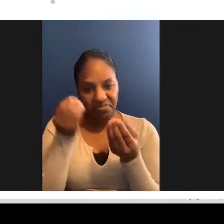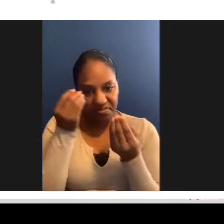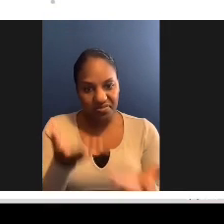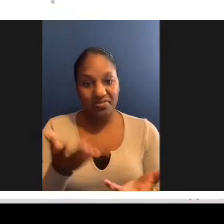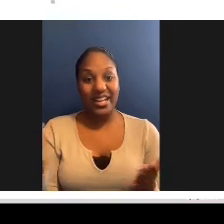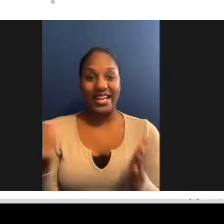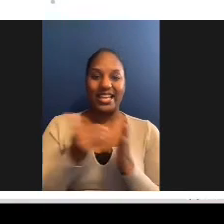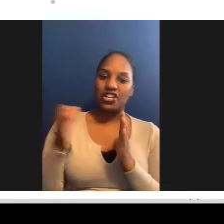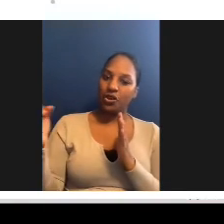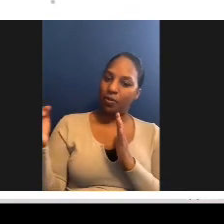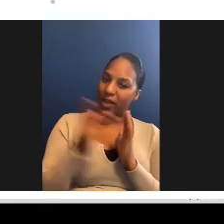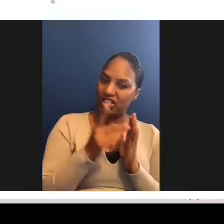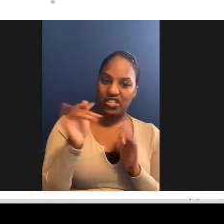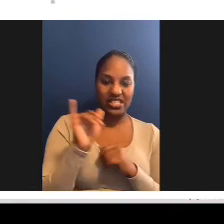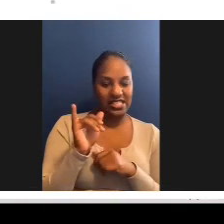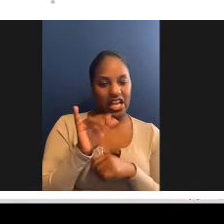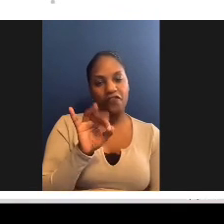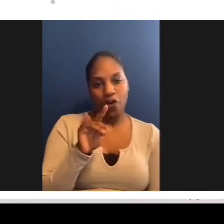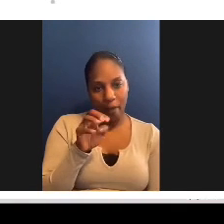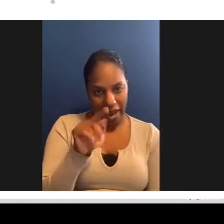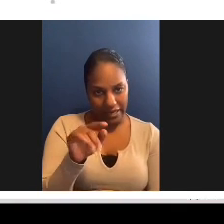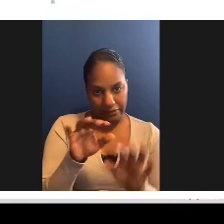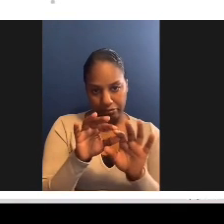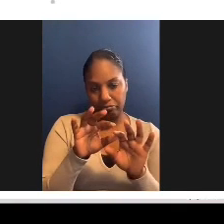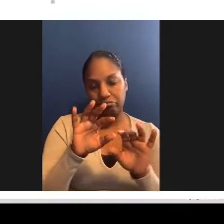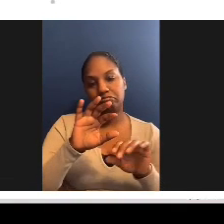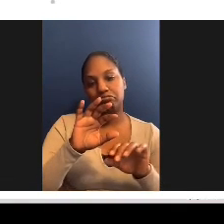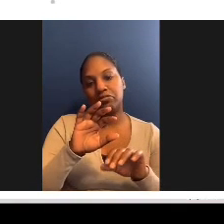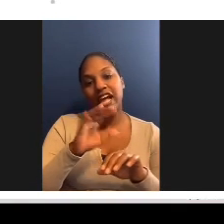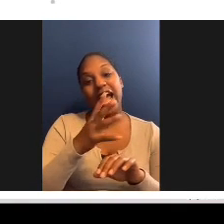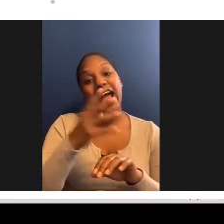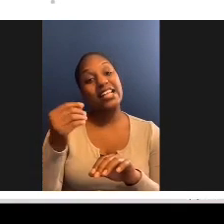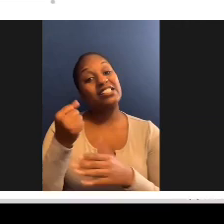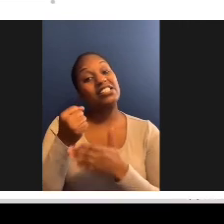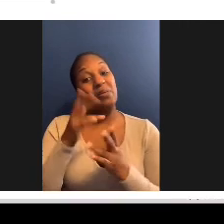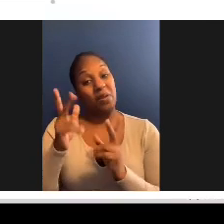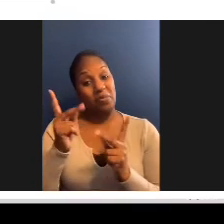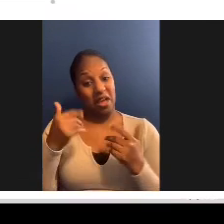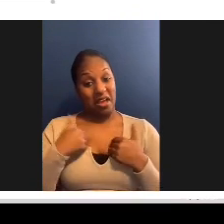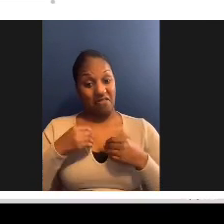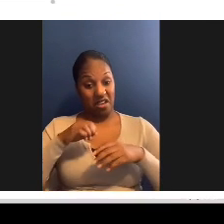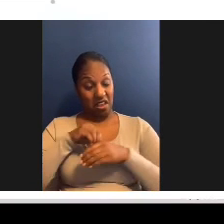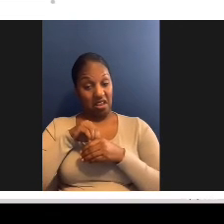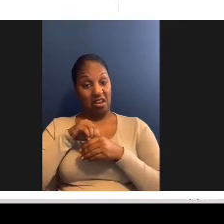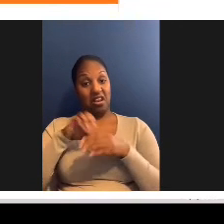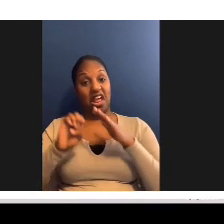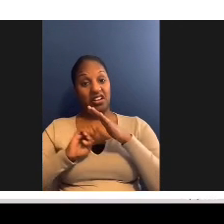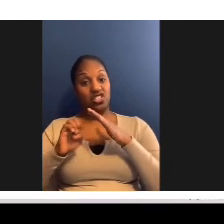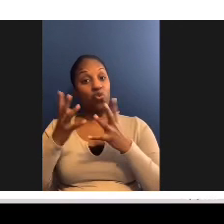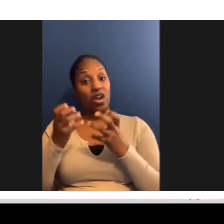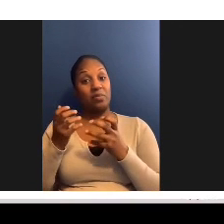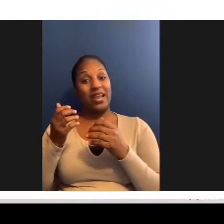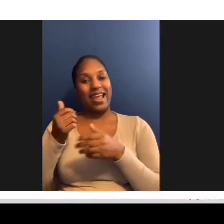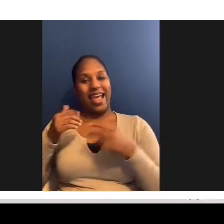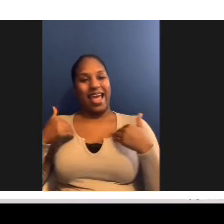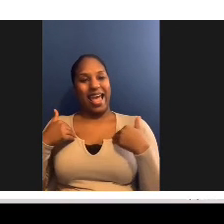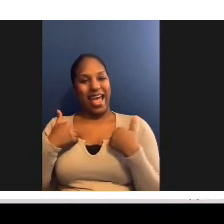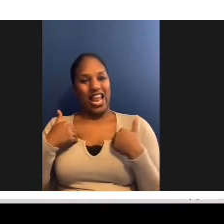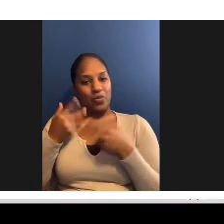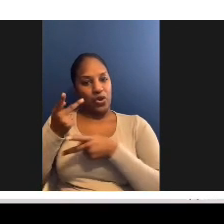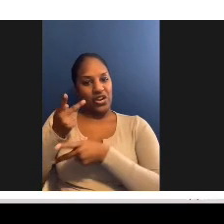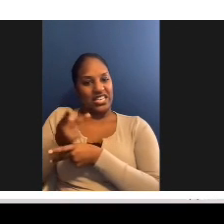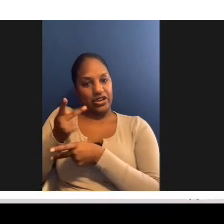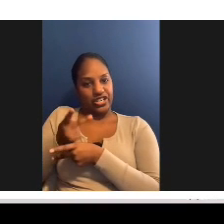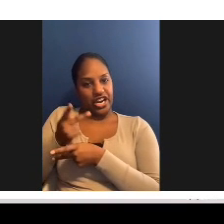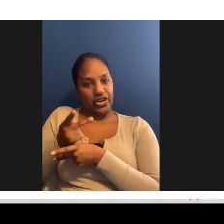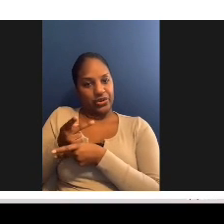format. Some of the folks I had in elementary school wanted to be animal caretakers.